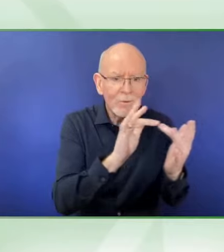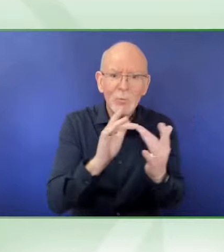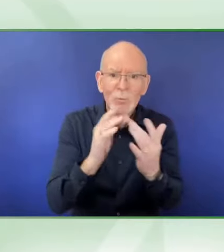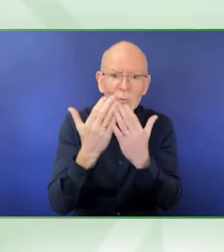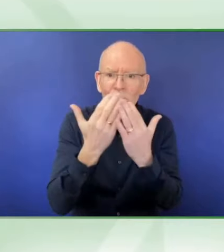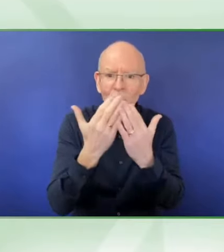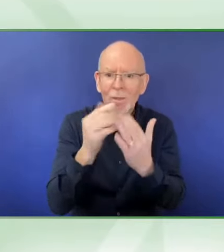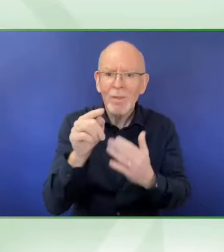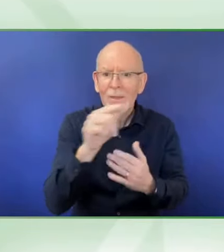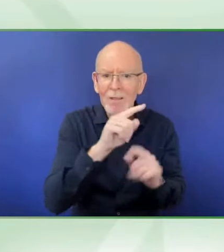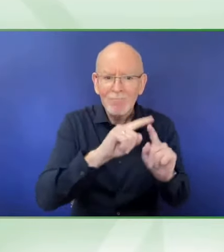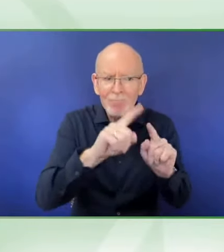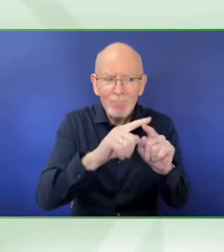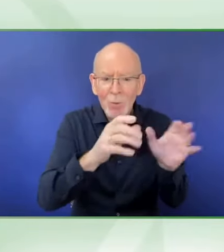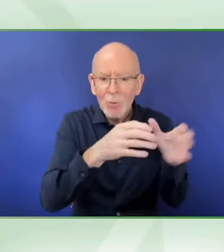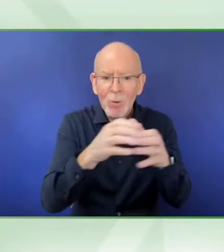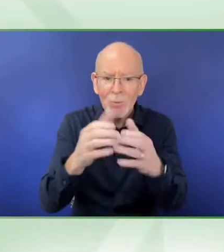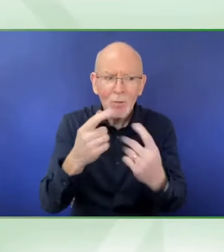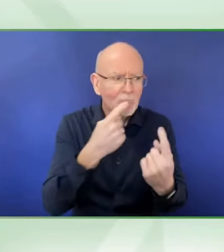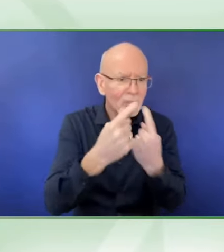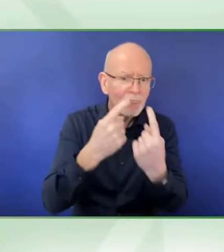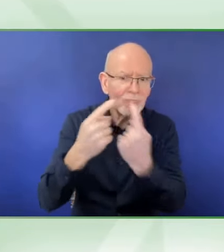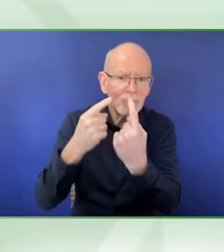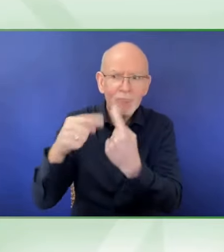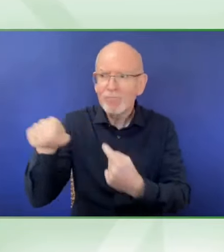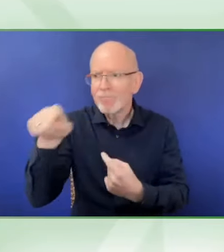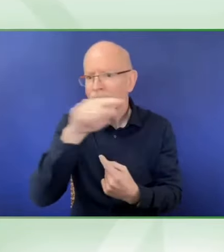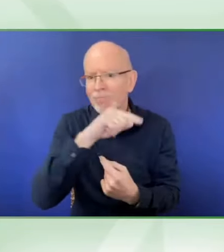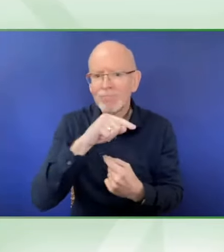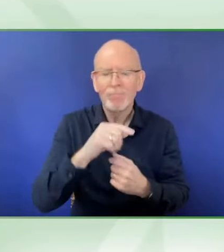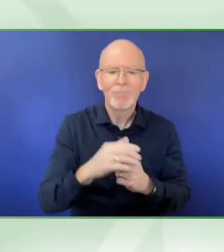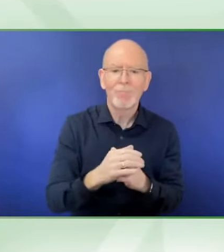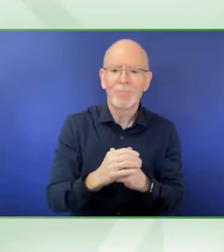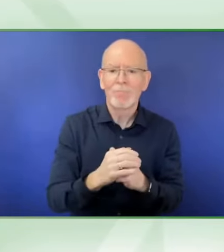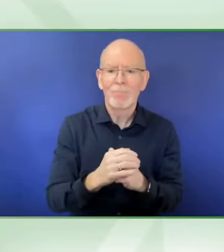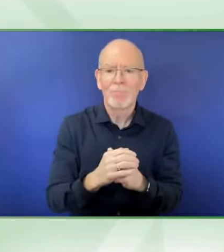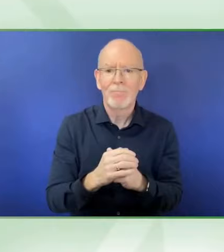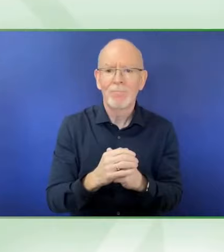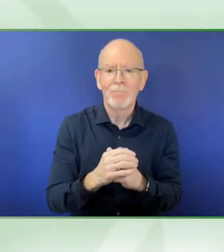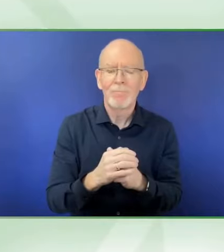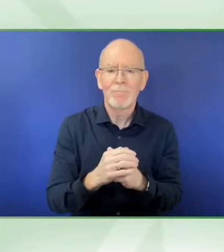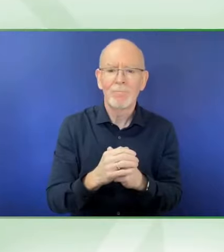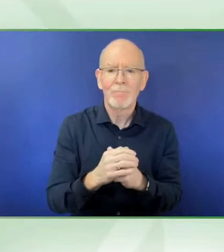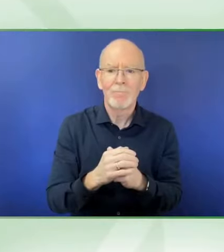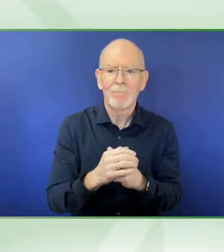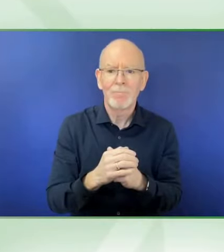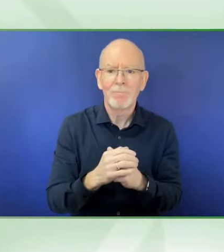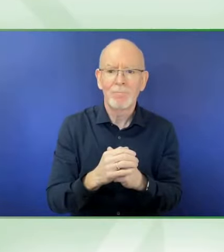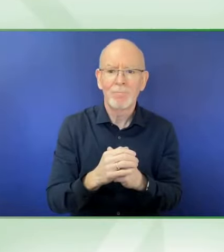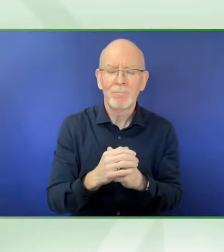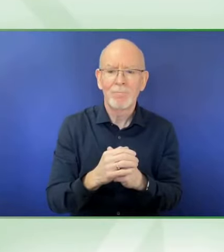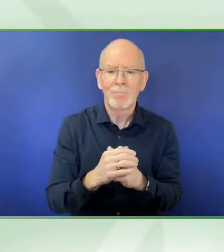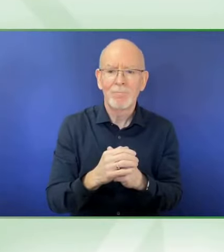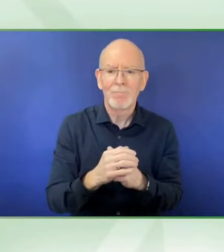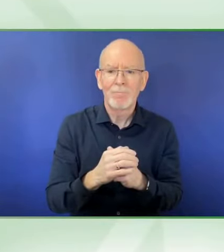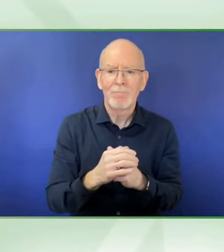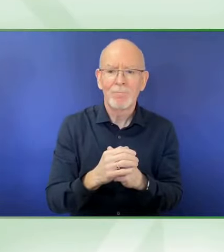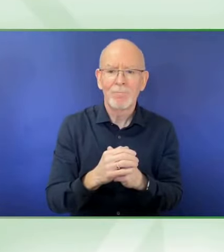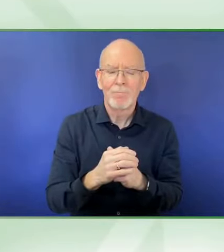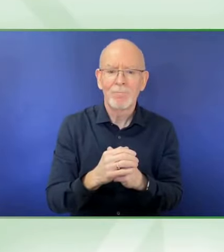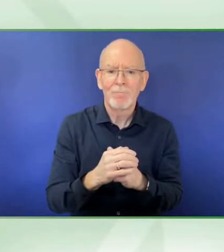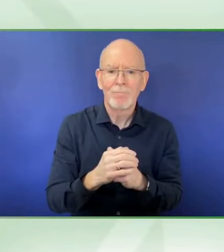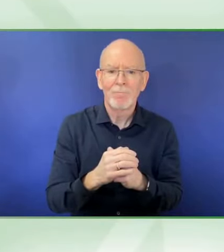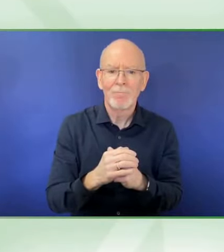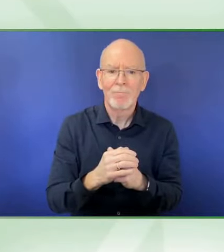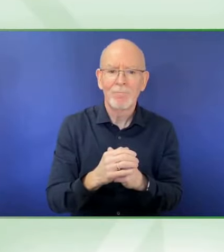Maria, who made a very good web of teachers. She can tell you more about that, but that's